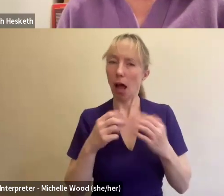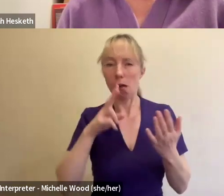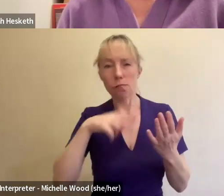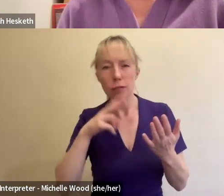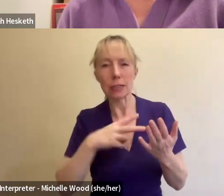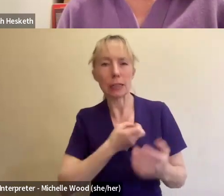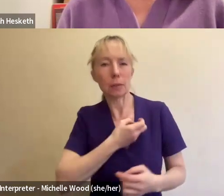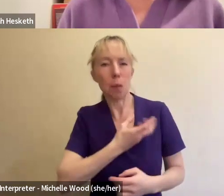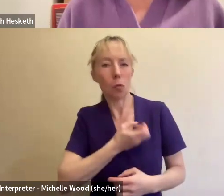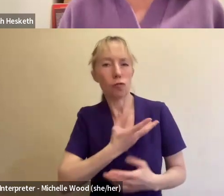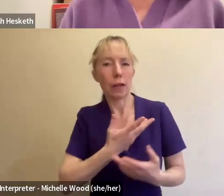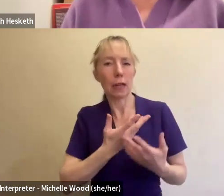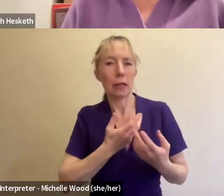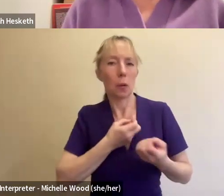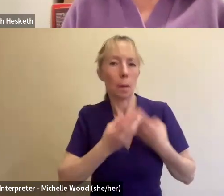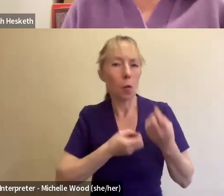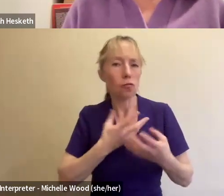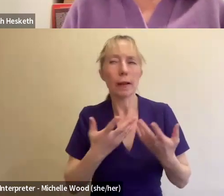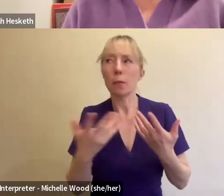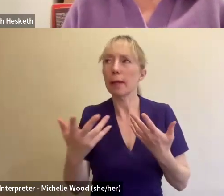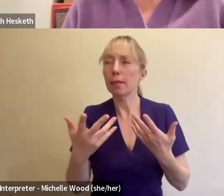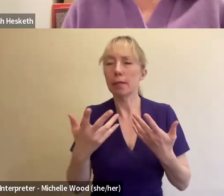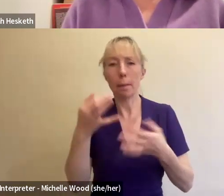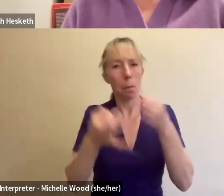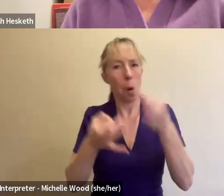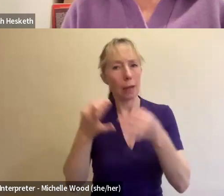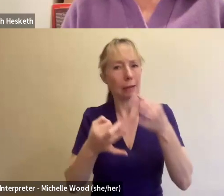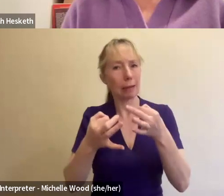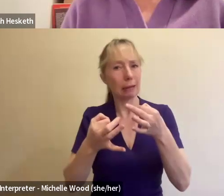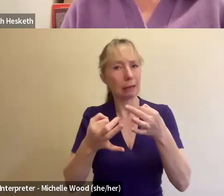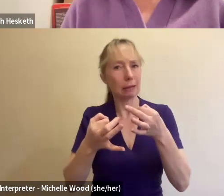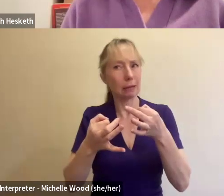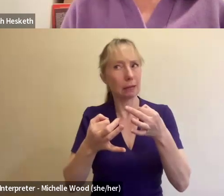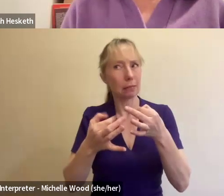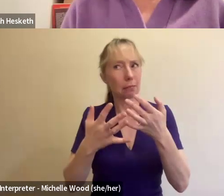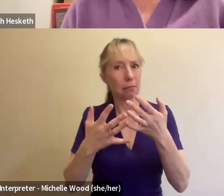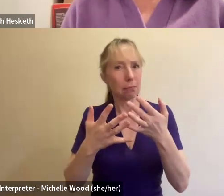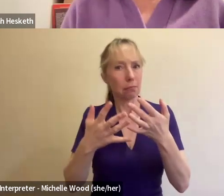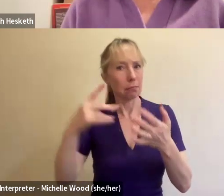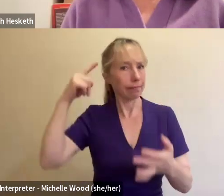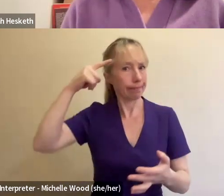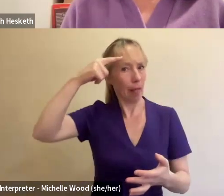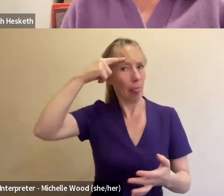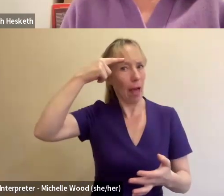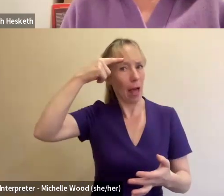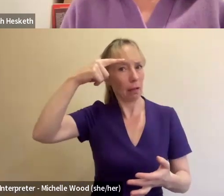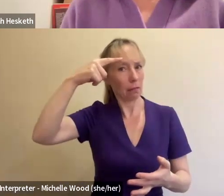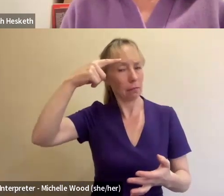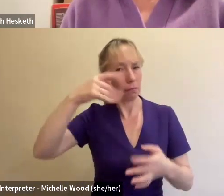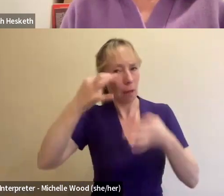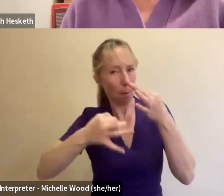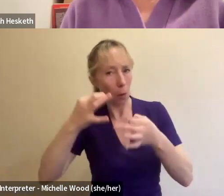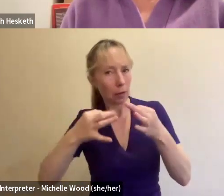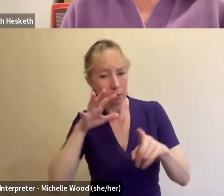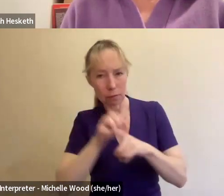it's always been there. Even if before I was translating, I always find it there.